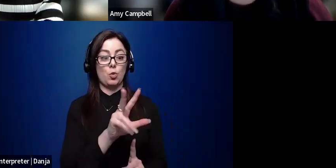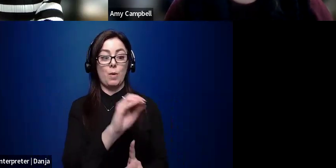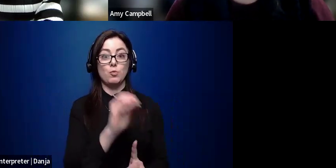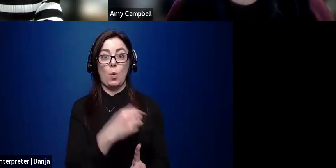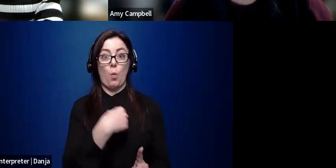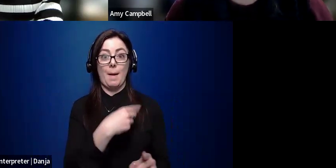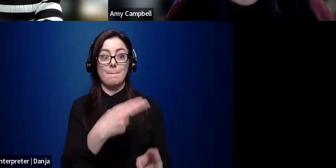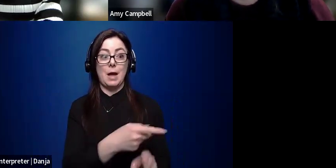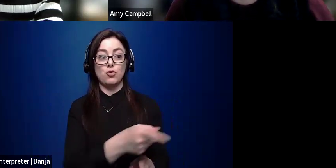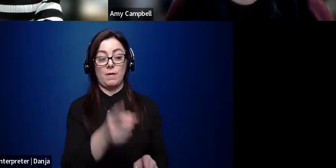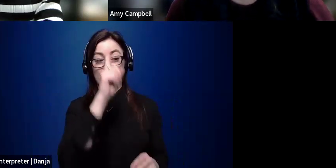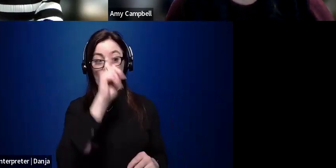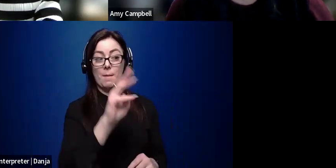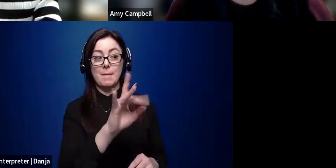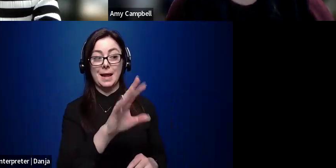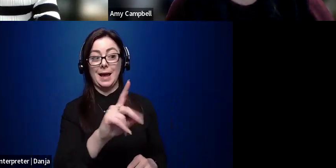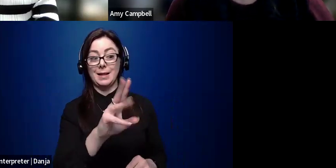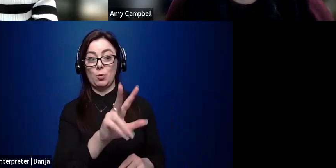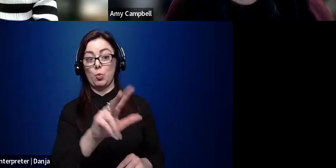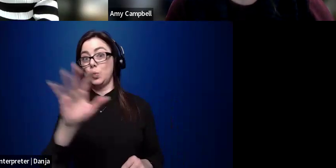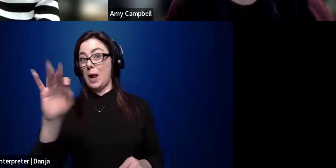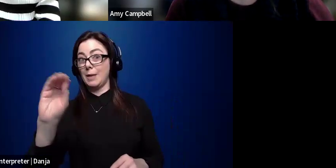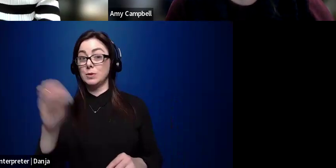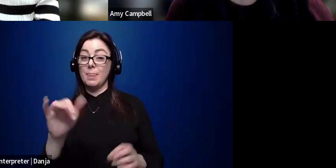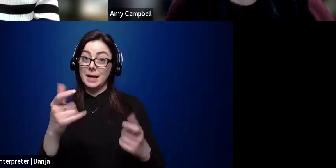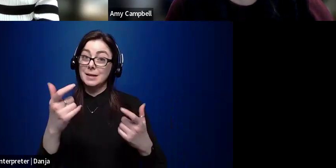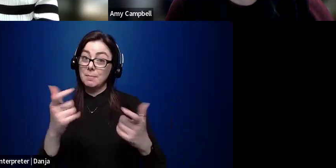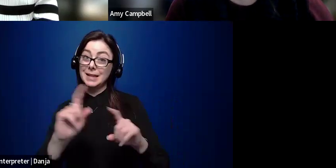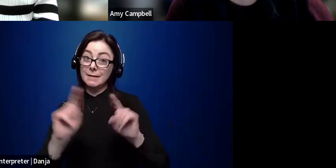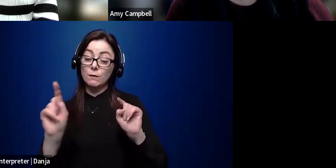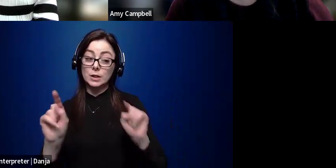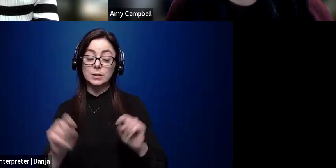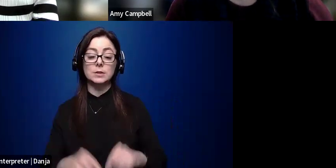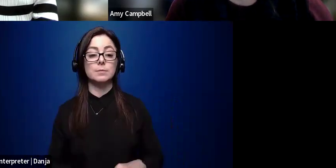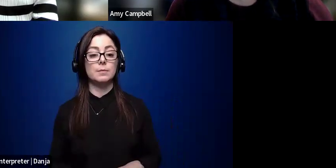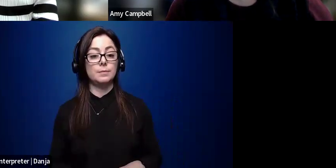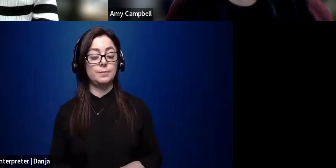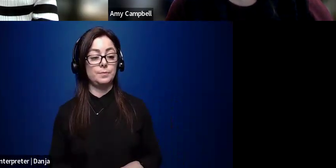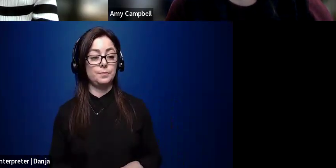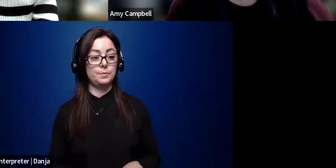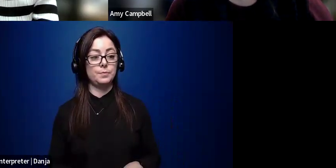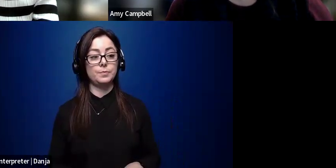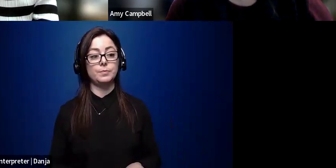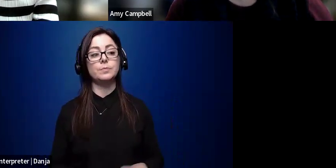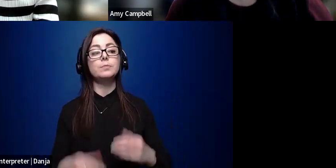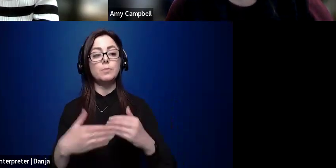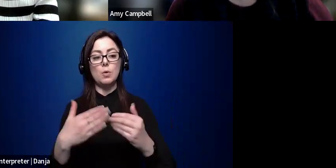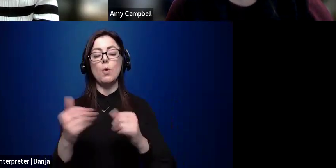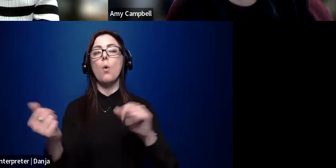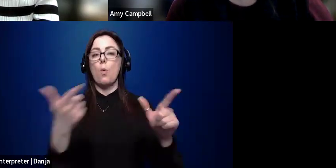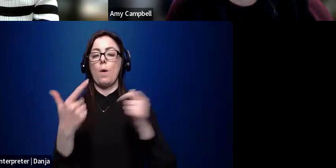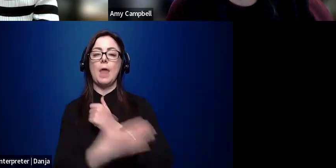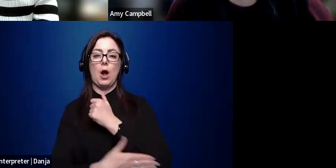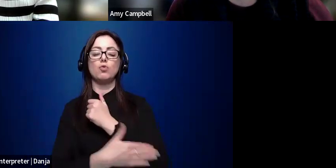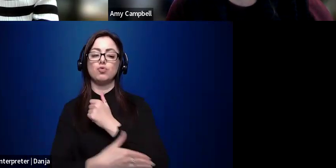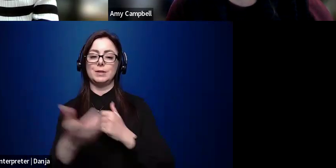the rest of Medicaid. So this is, you can see on the states, almost all of the country has